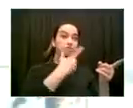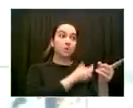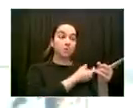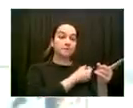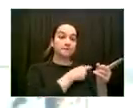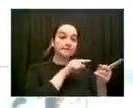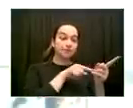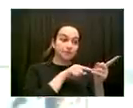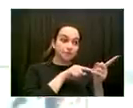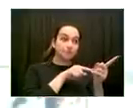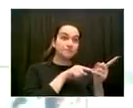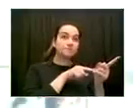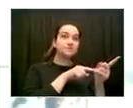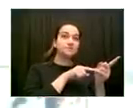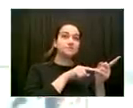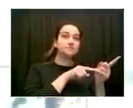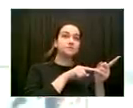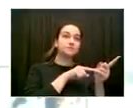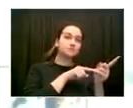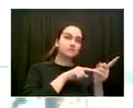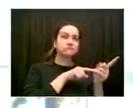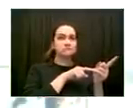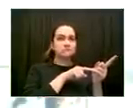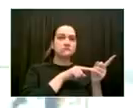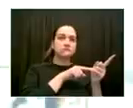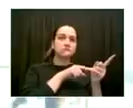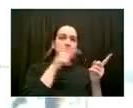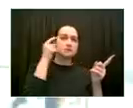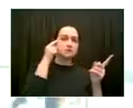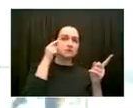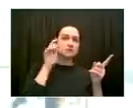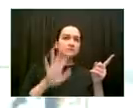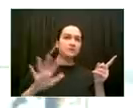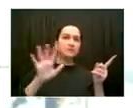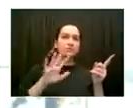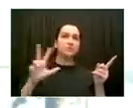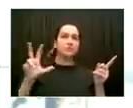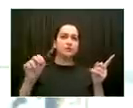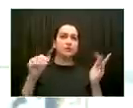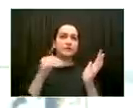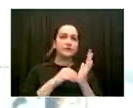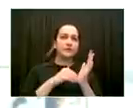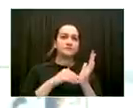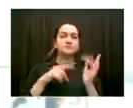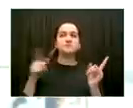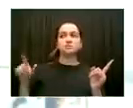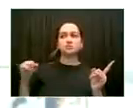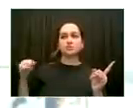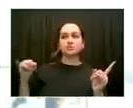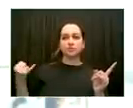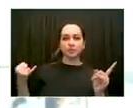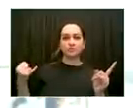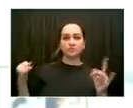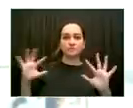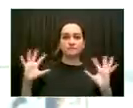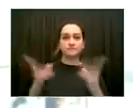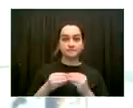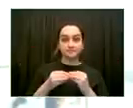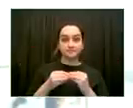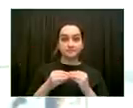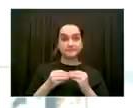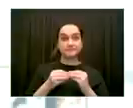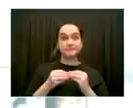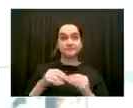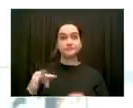about 30,000 doses of Johnson & Johnson through the weekend. So that would be a total of about